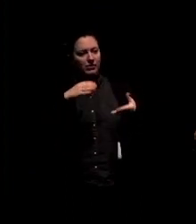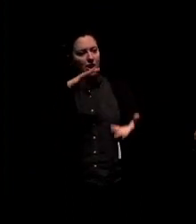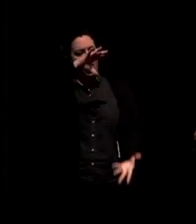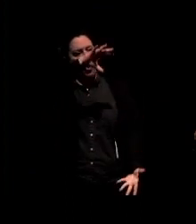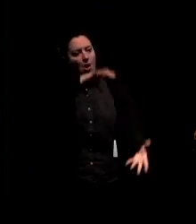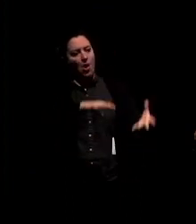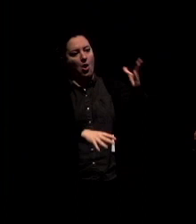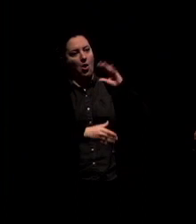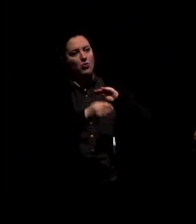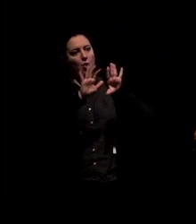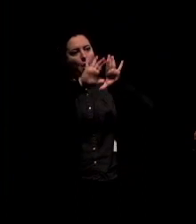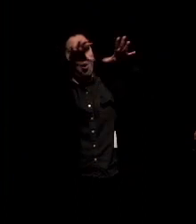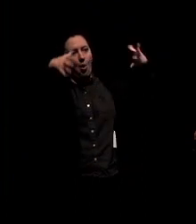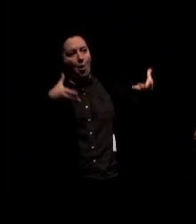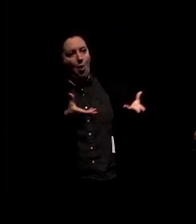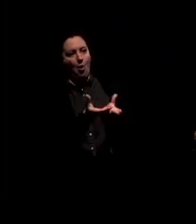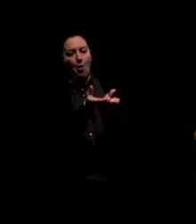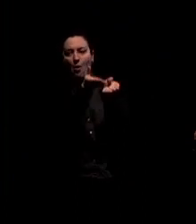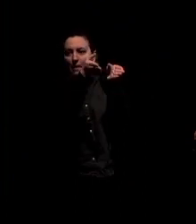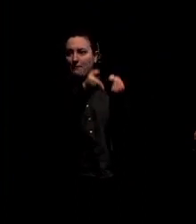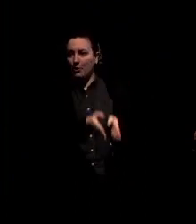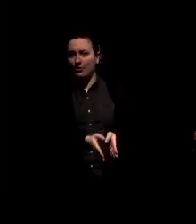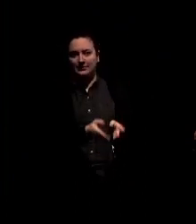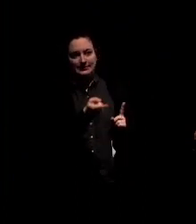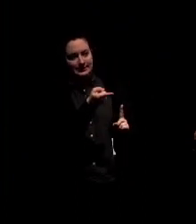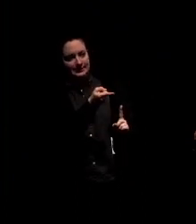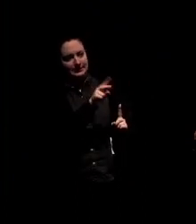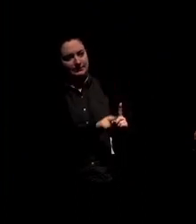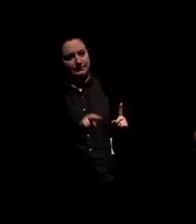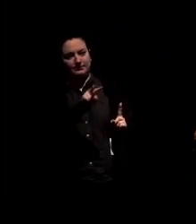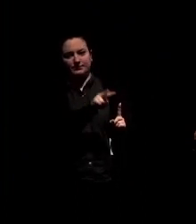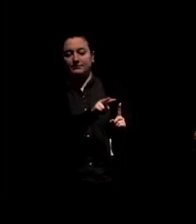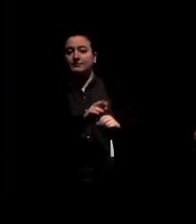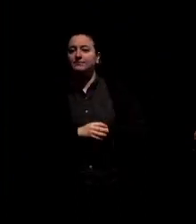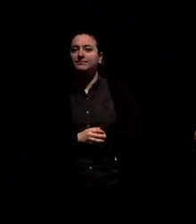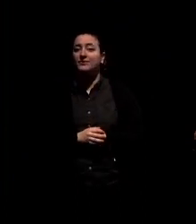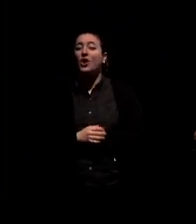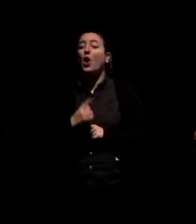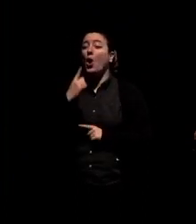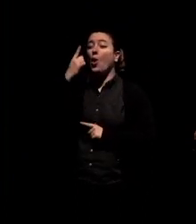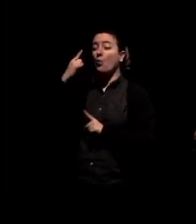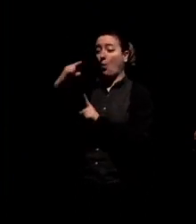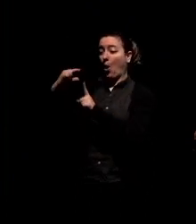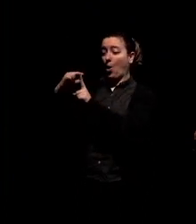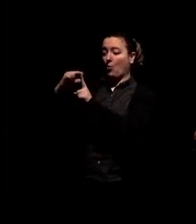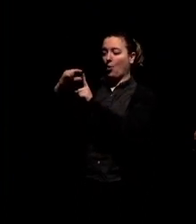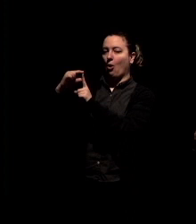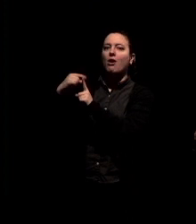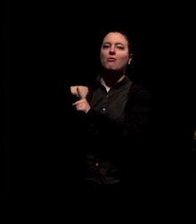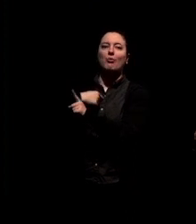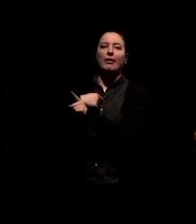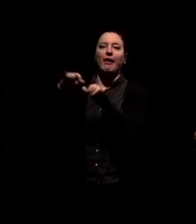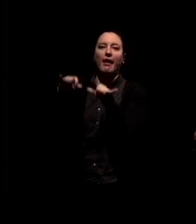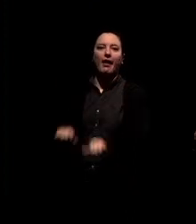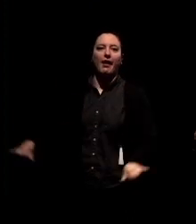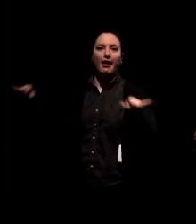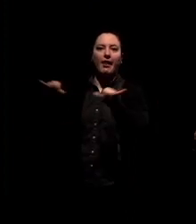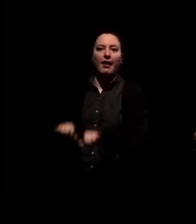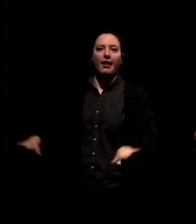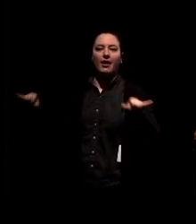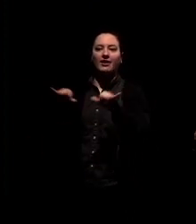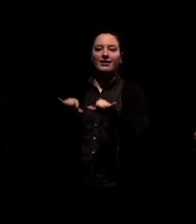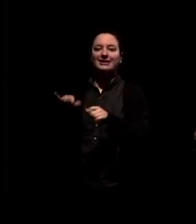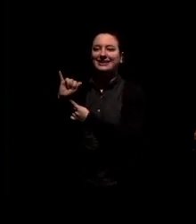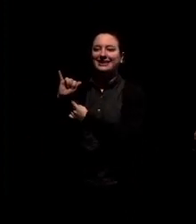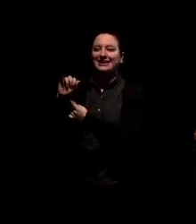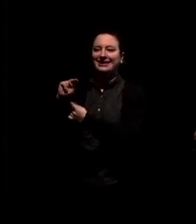means that we see the entire person. And in particular, one of the words that is probably commonly used in the public health world is